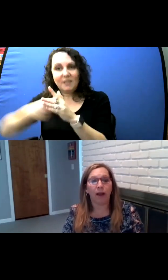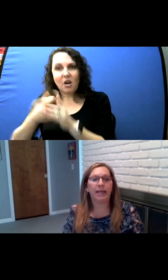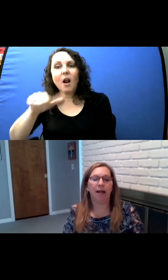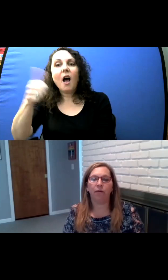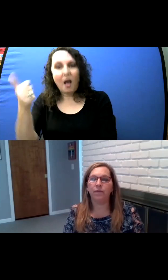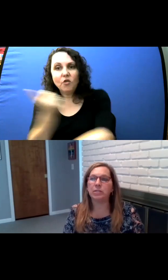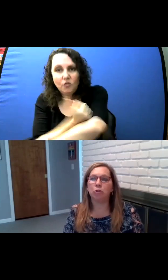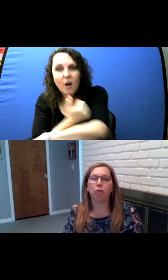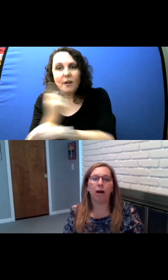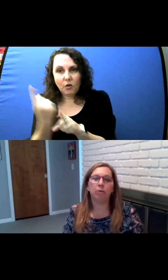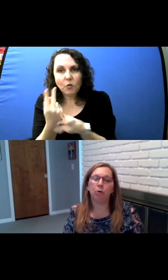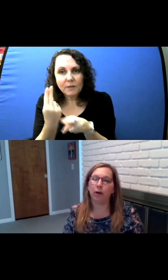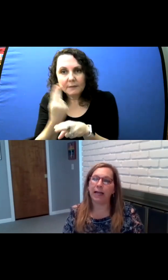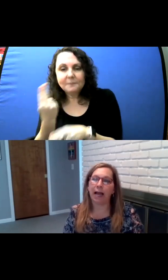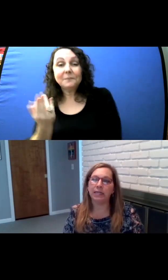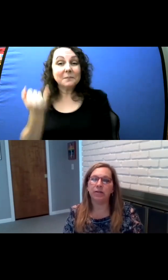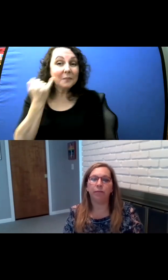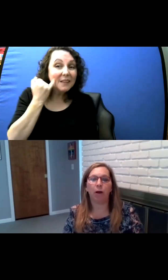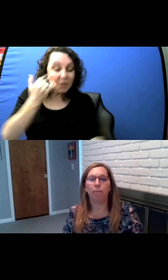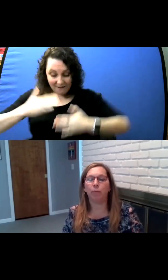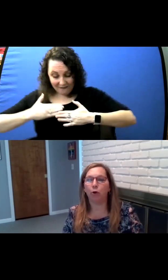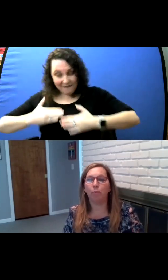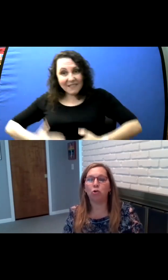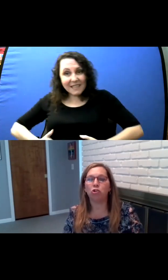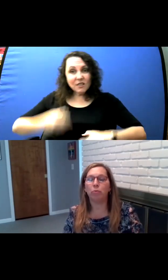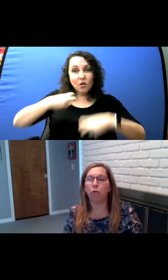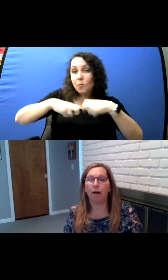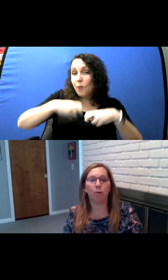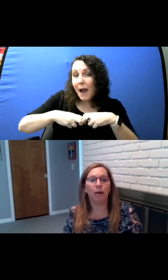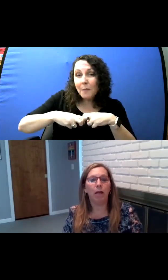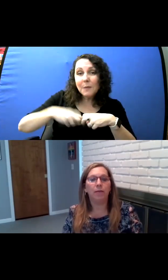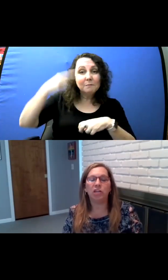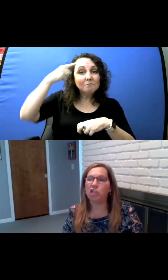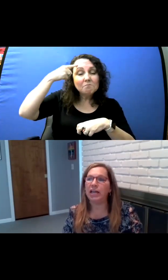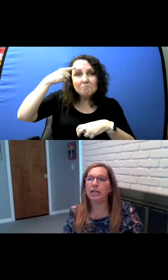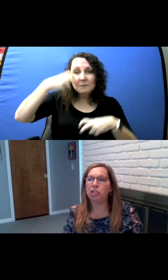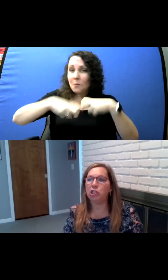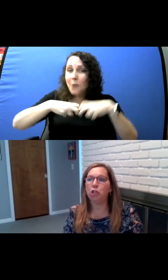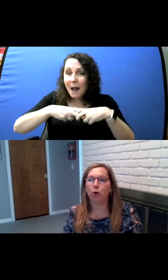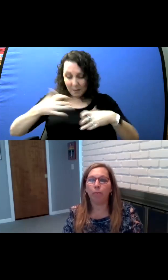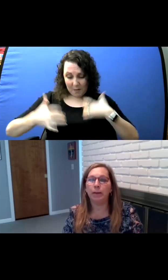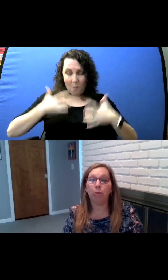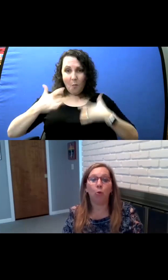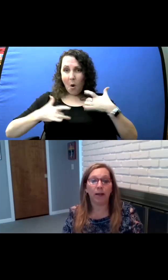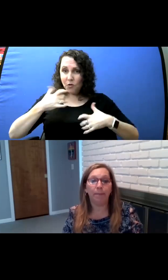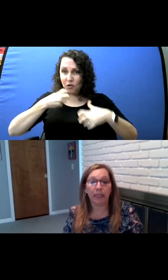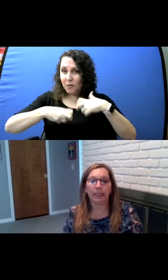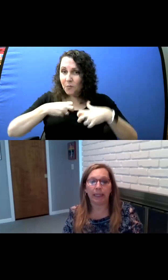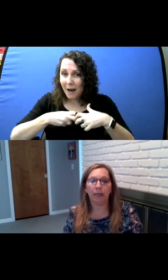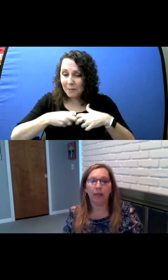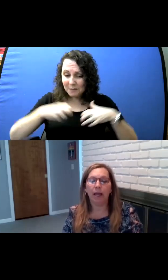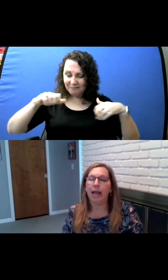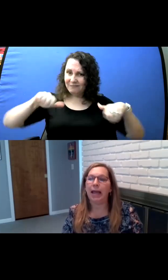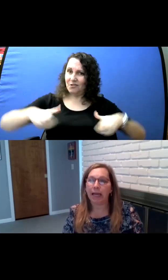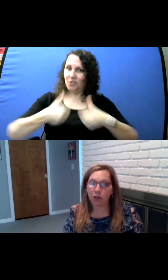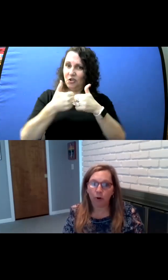you already have a physical problem or a cognitive problem or an emotional problem that challenges your